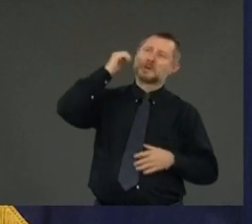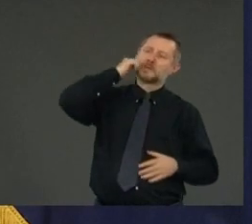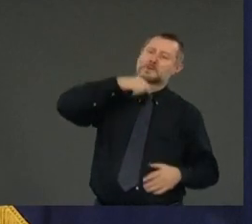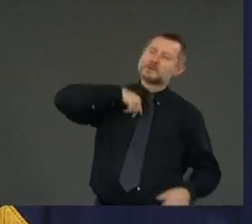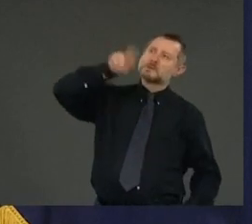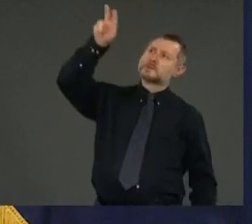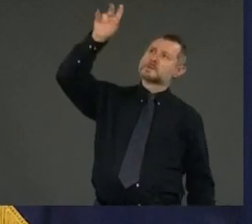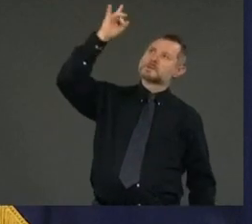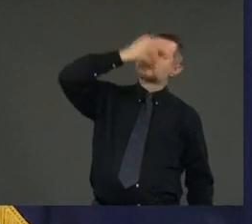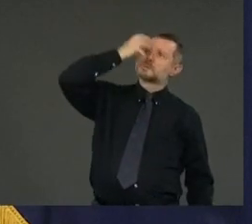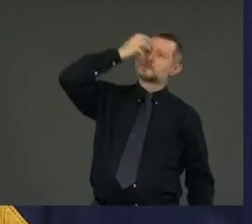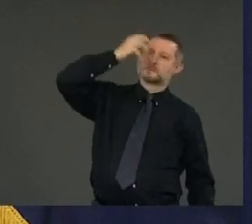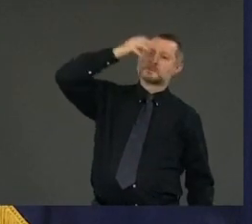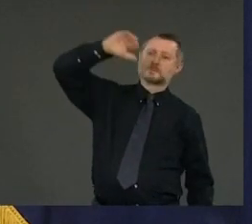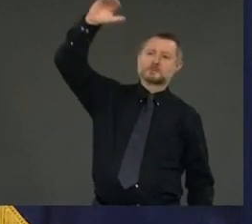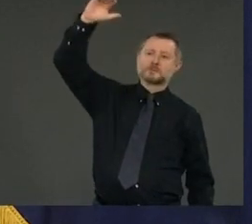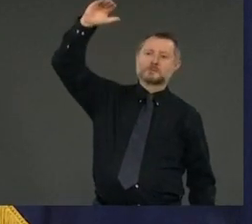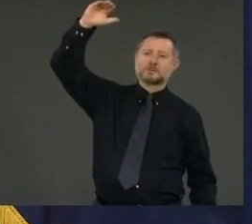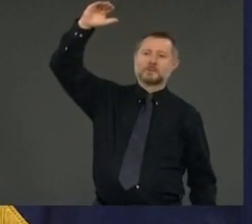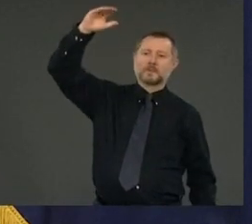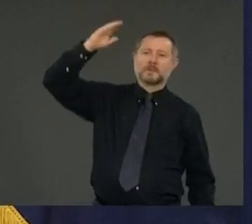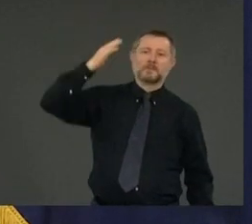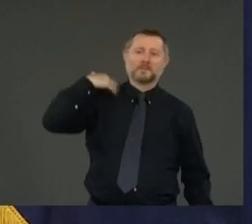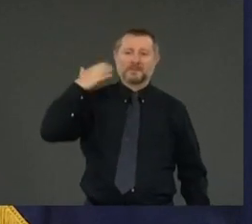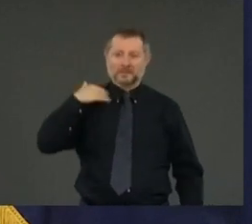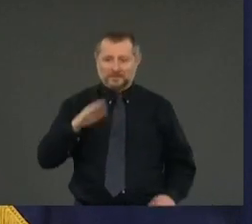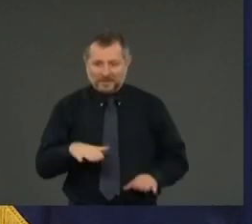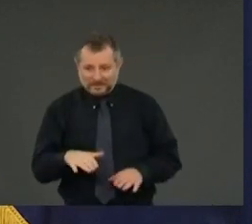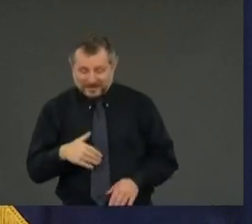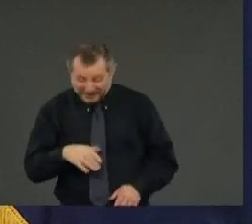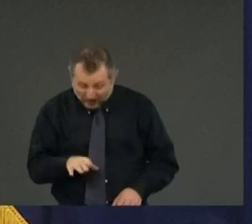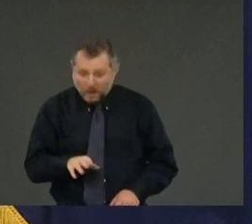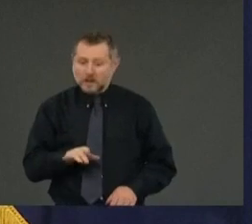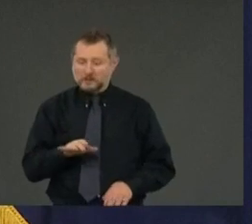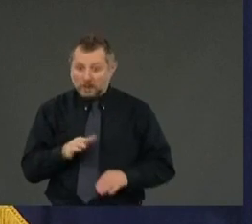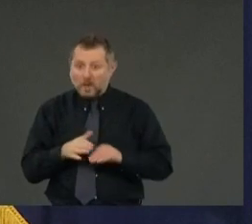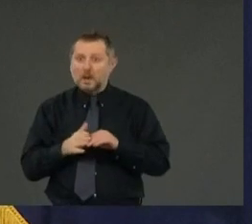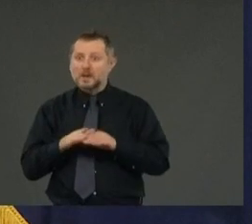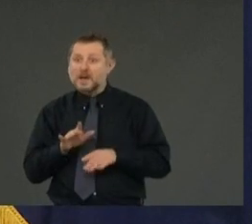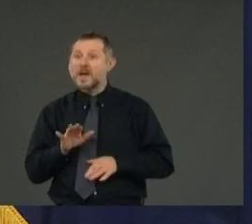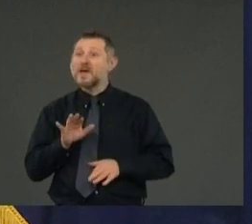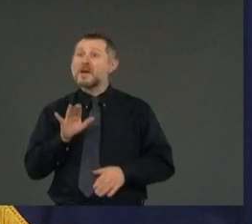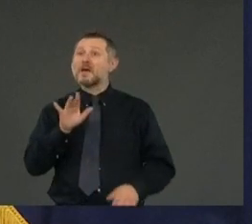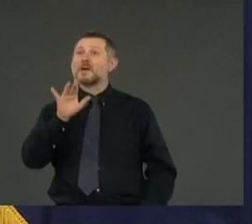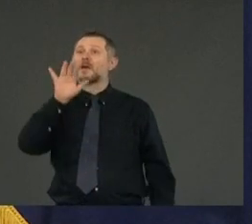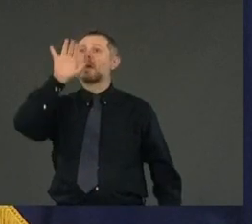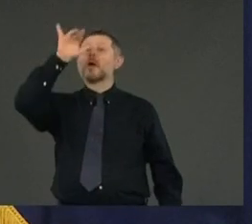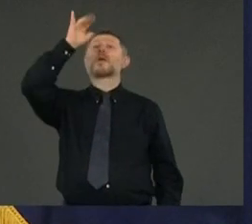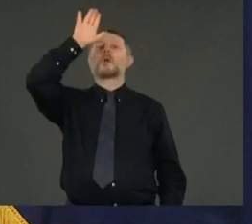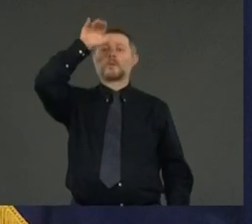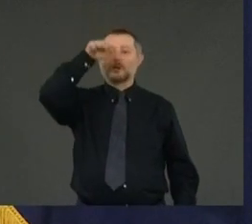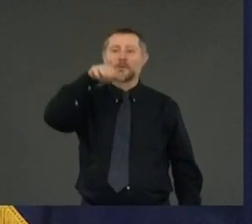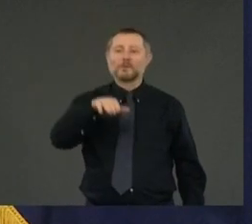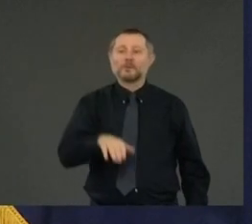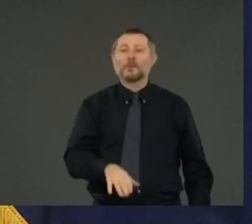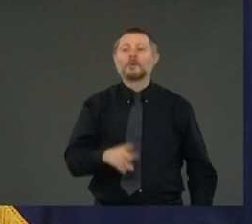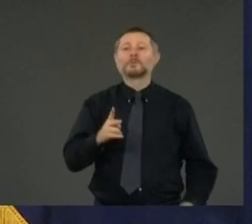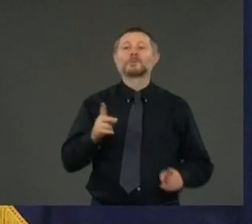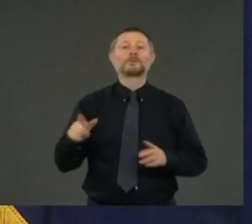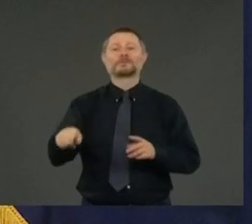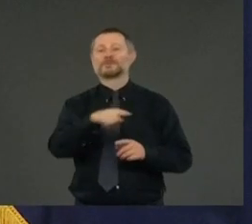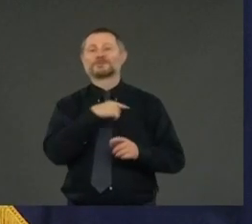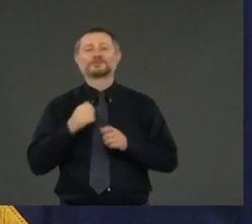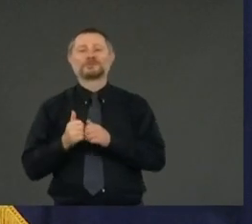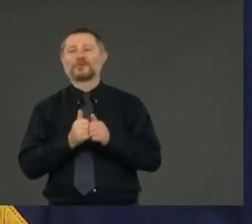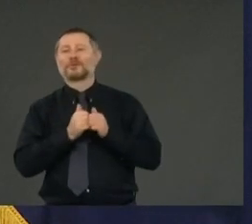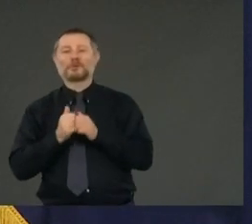we started on the base, and we went up, and we came down, and we took that journey together, and the journey is